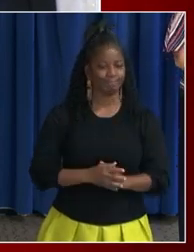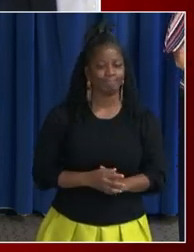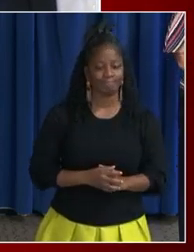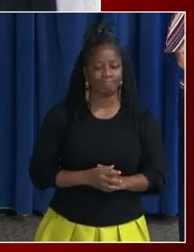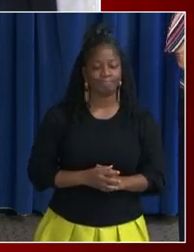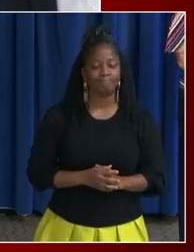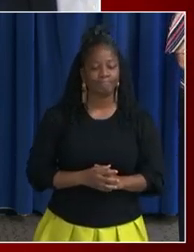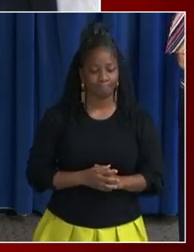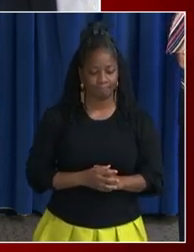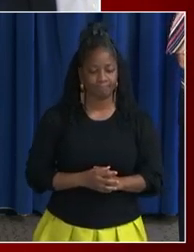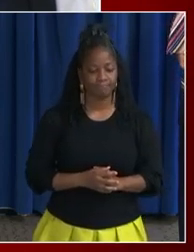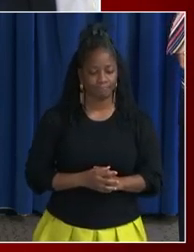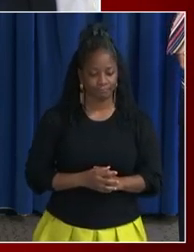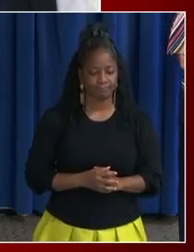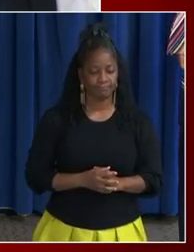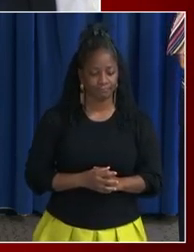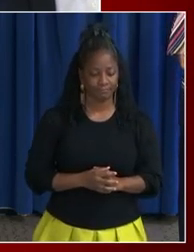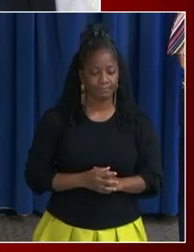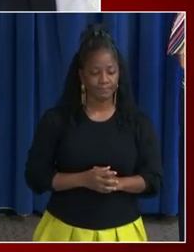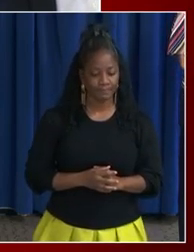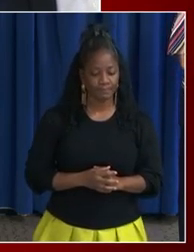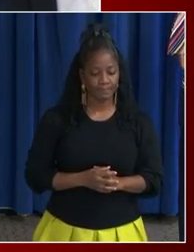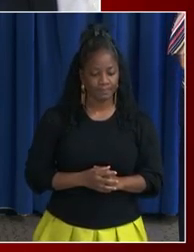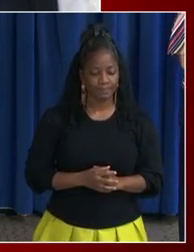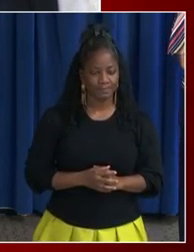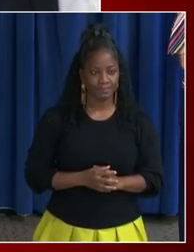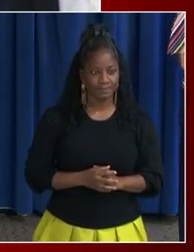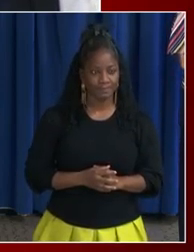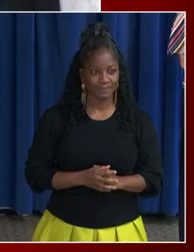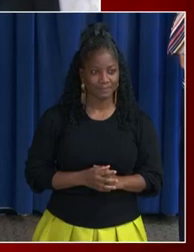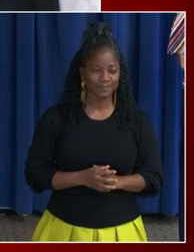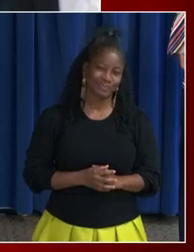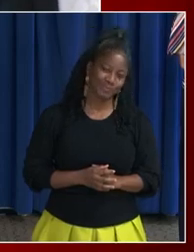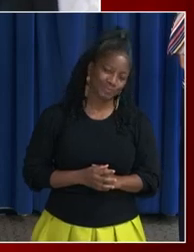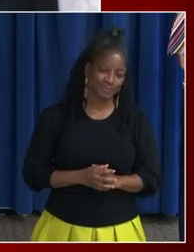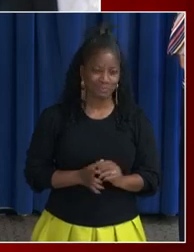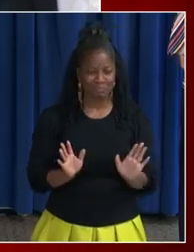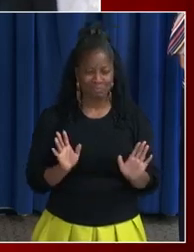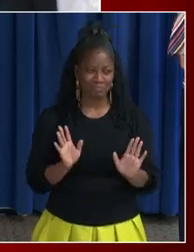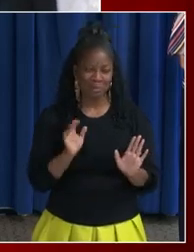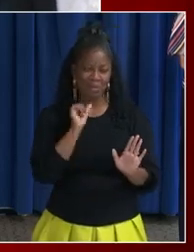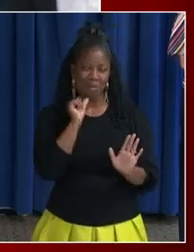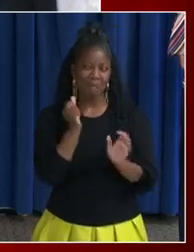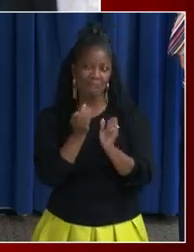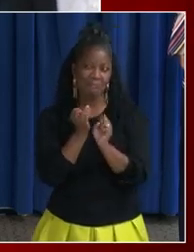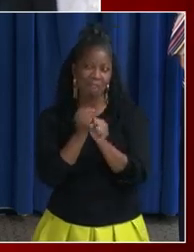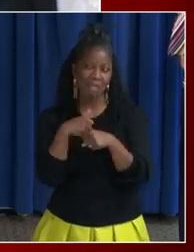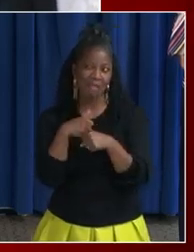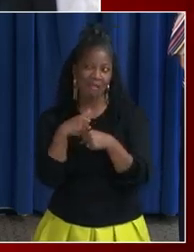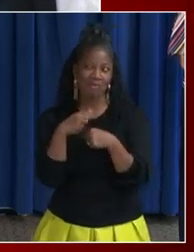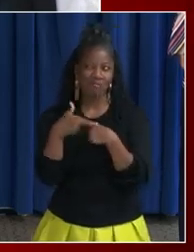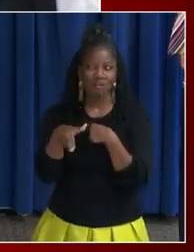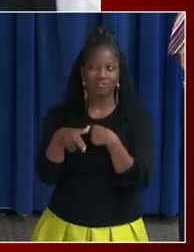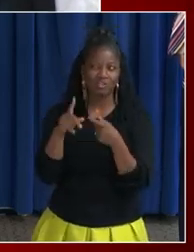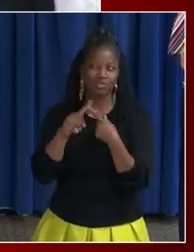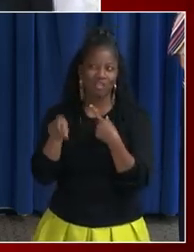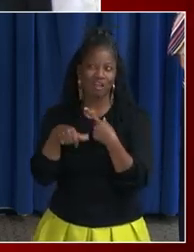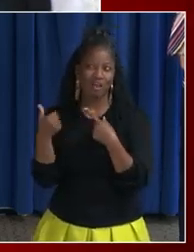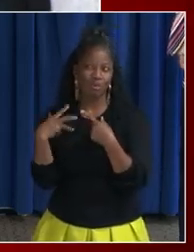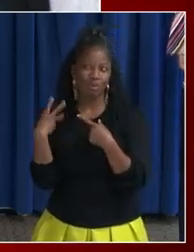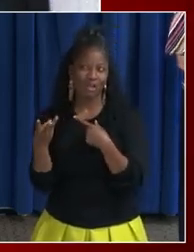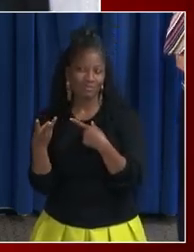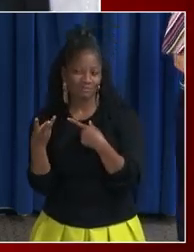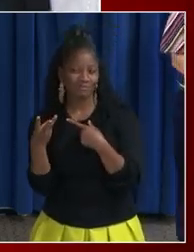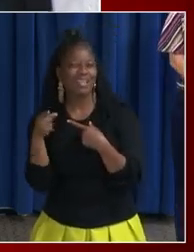while he is also, well, I won't make any more references to the other Washington because he's in the new